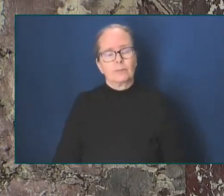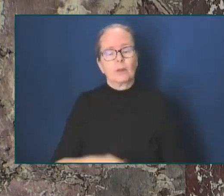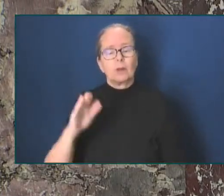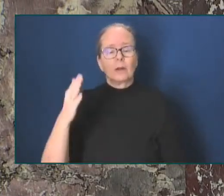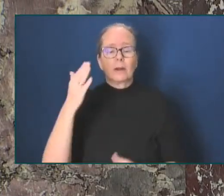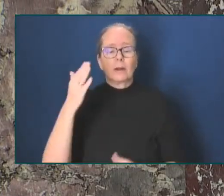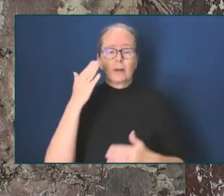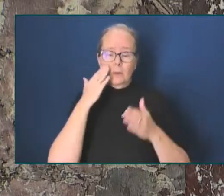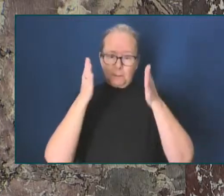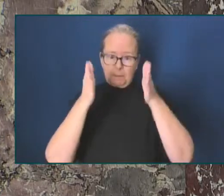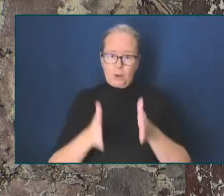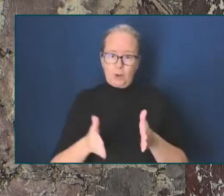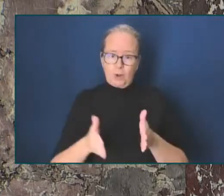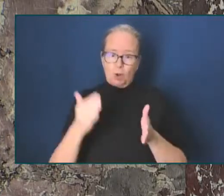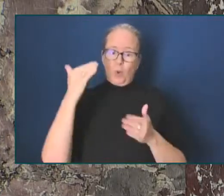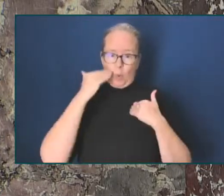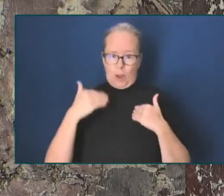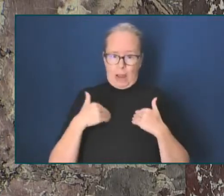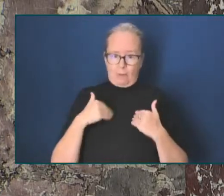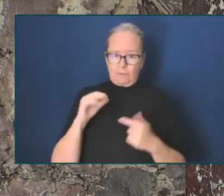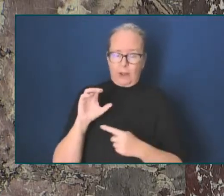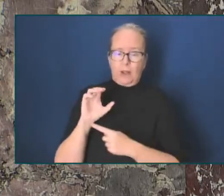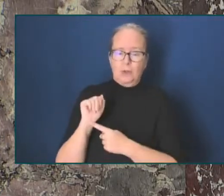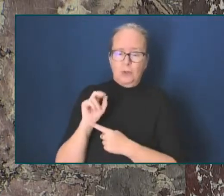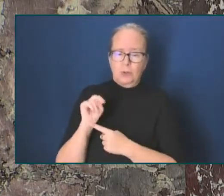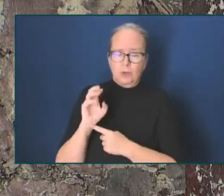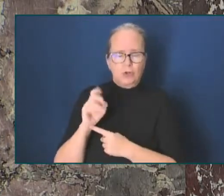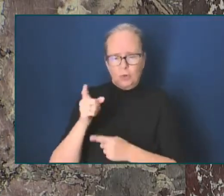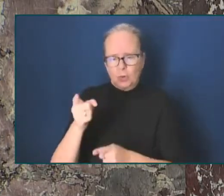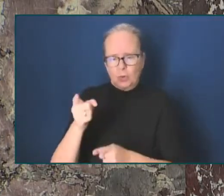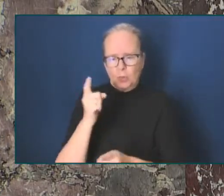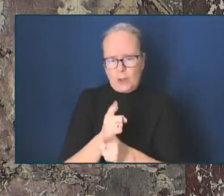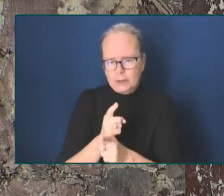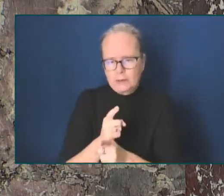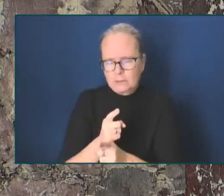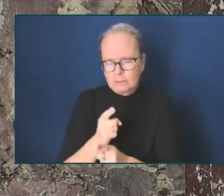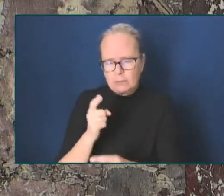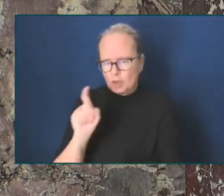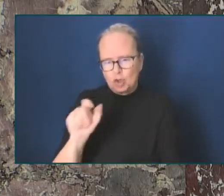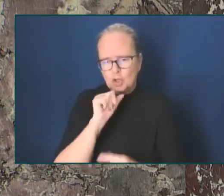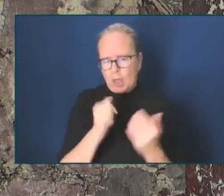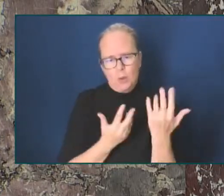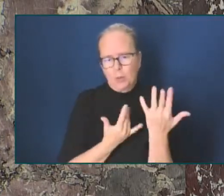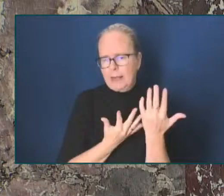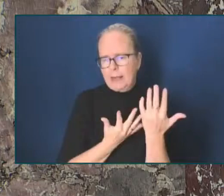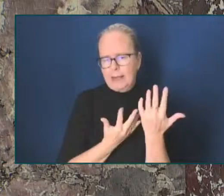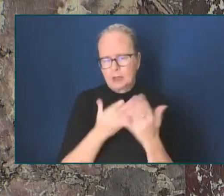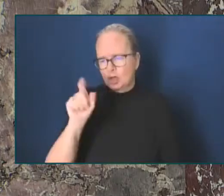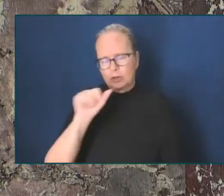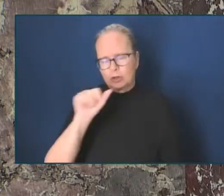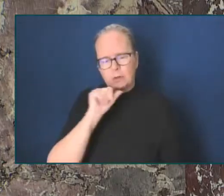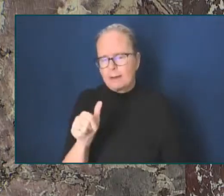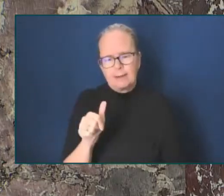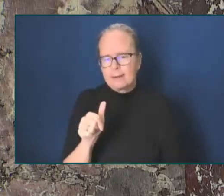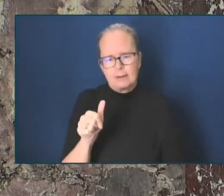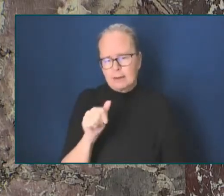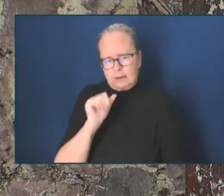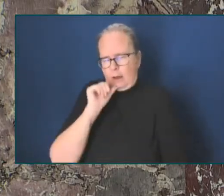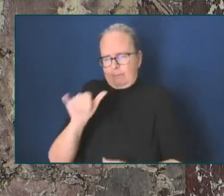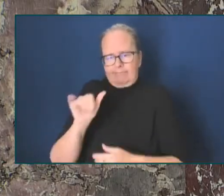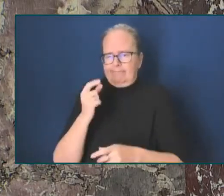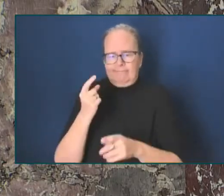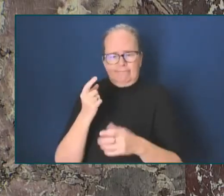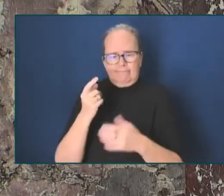the member this far. It is unacceptable to have people waiting for cancer care like that. We are investing in